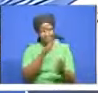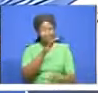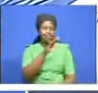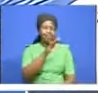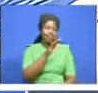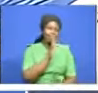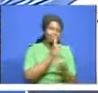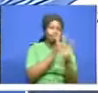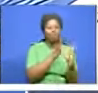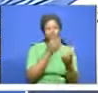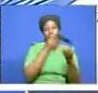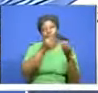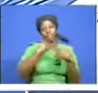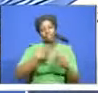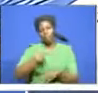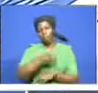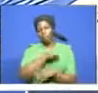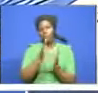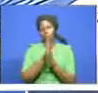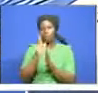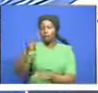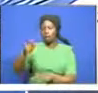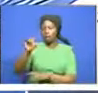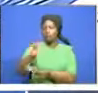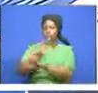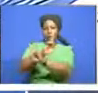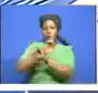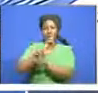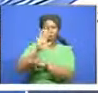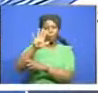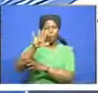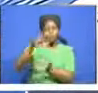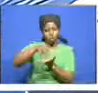us, with the PS defending her standing on this particular matter. Now,